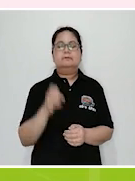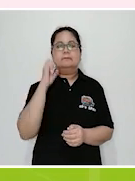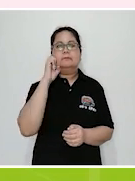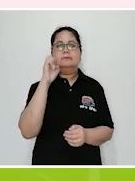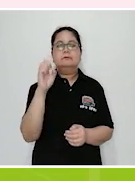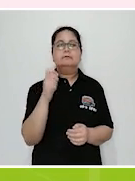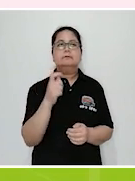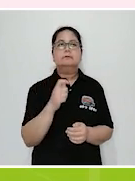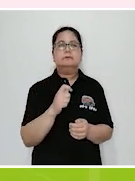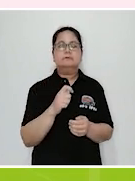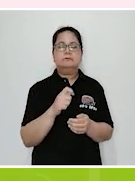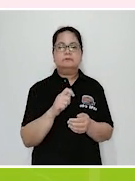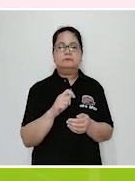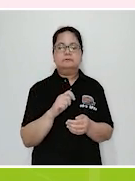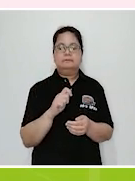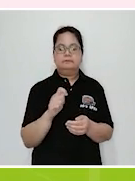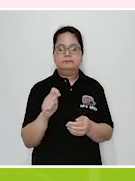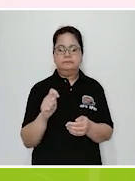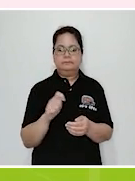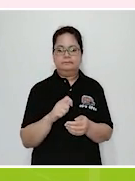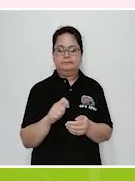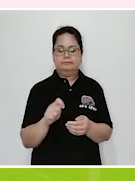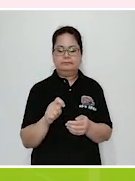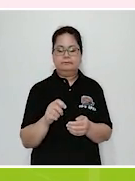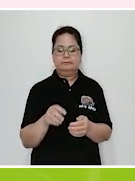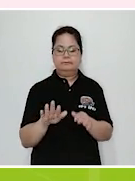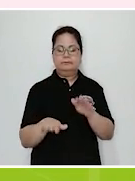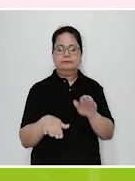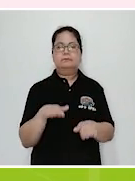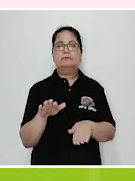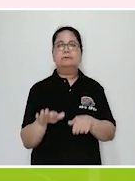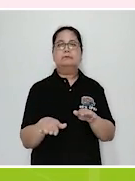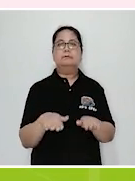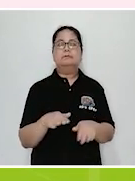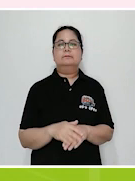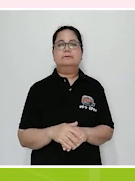She is texting while walking.